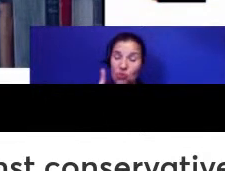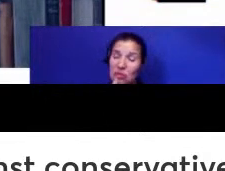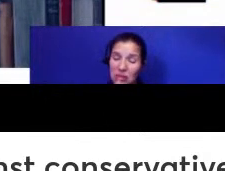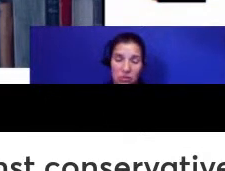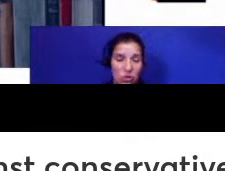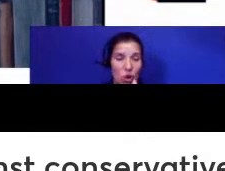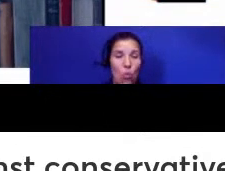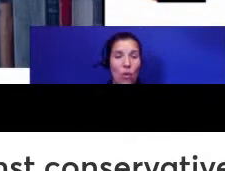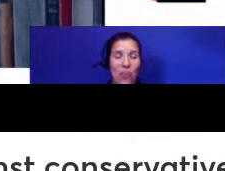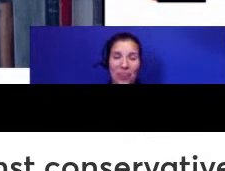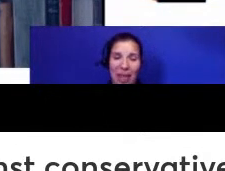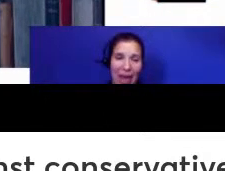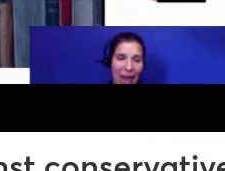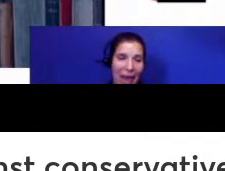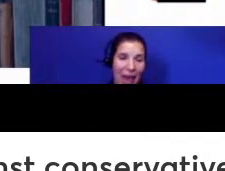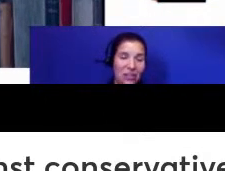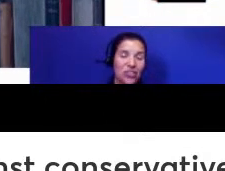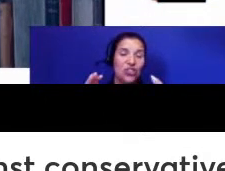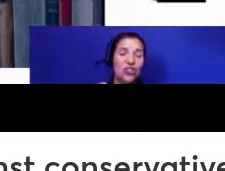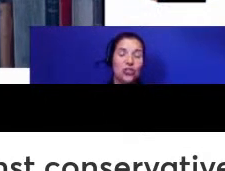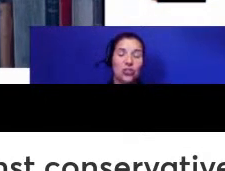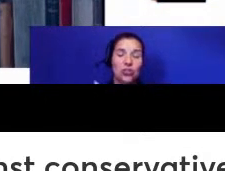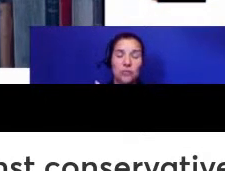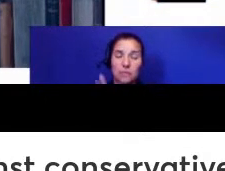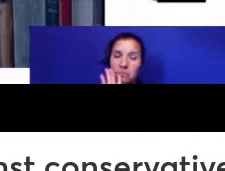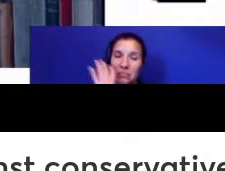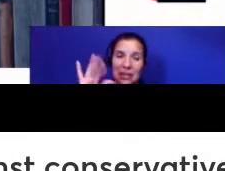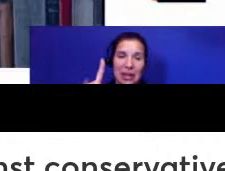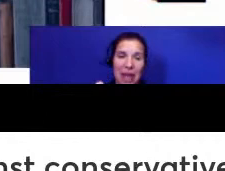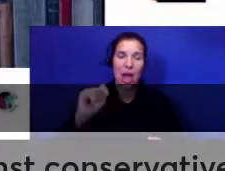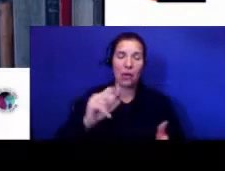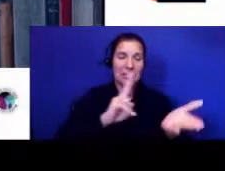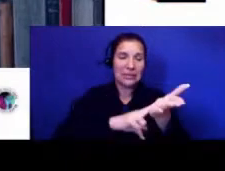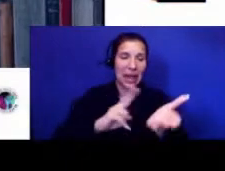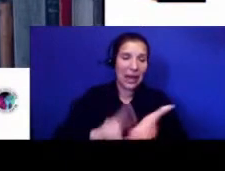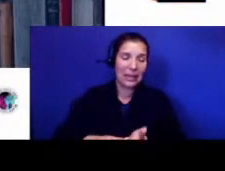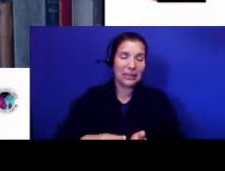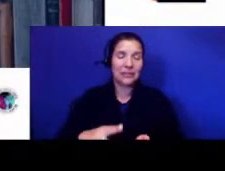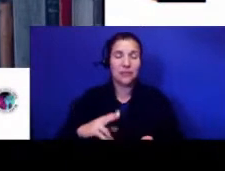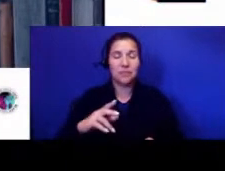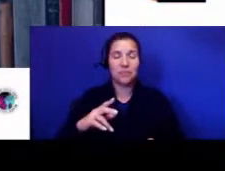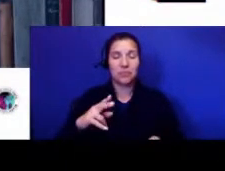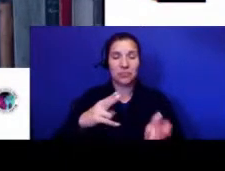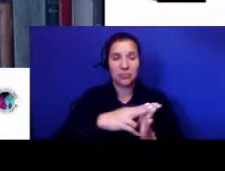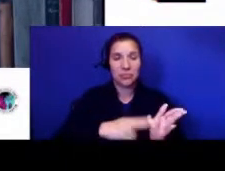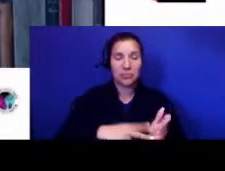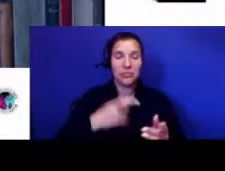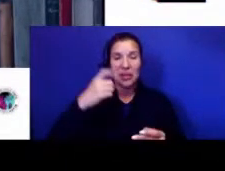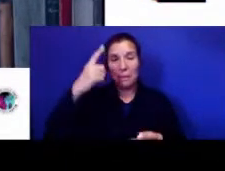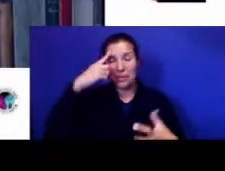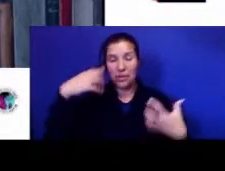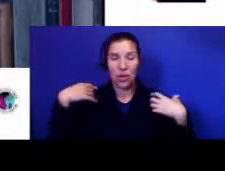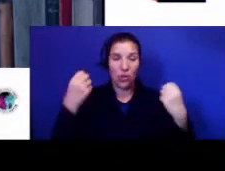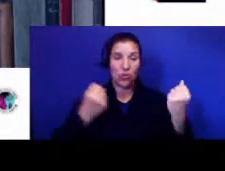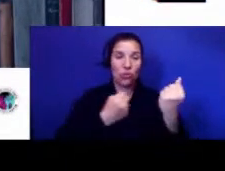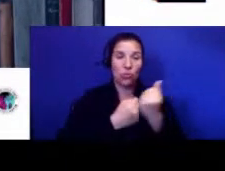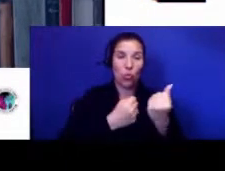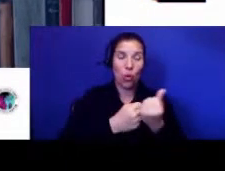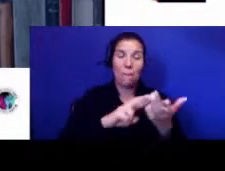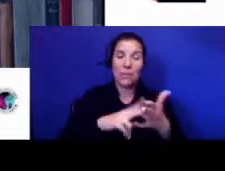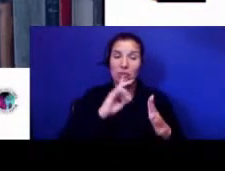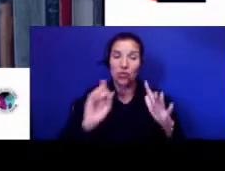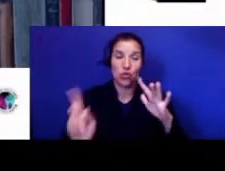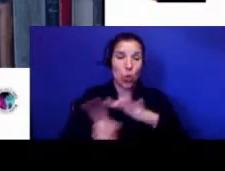action, speaking out, signing petitions, and advocating for resources for student mental health supports. It means showing up at school